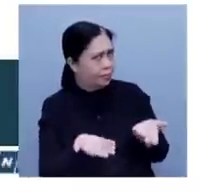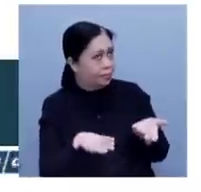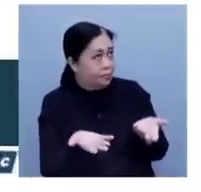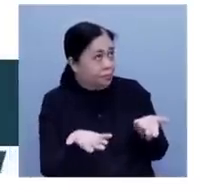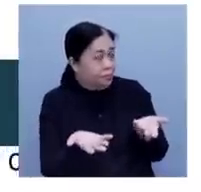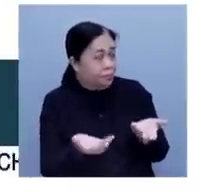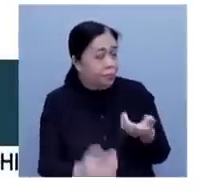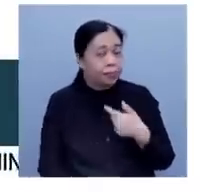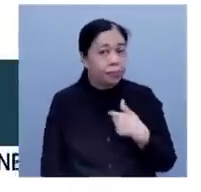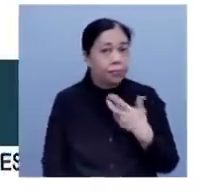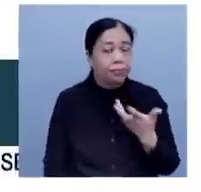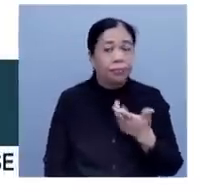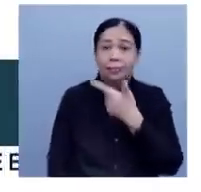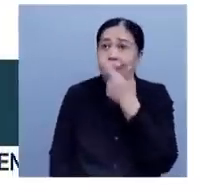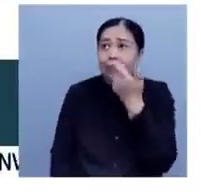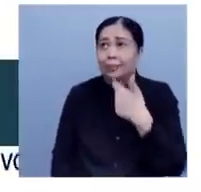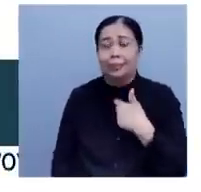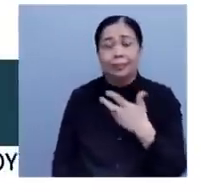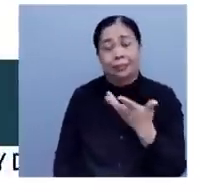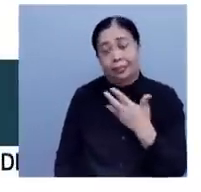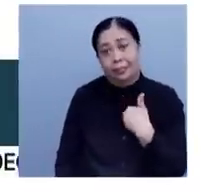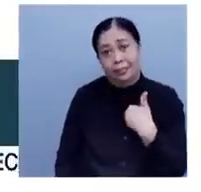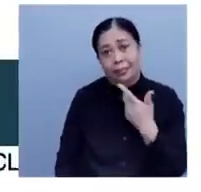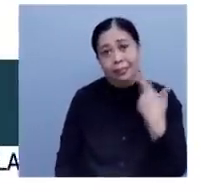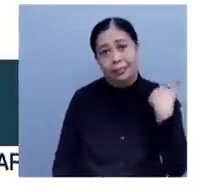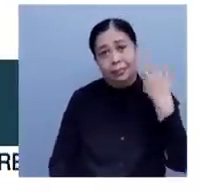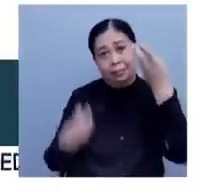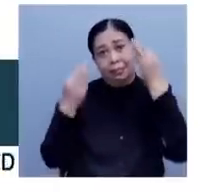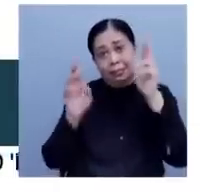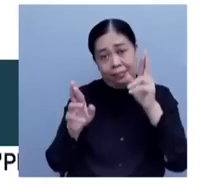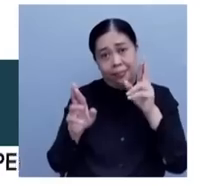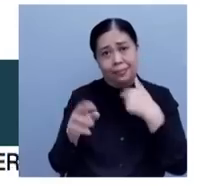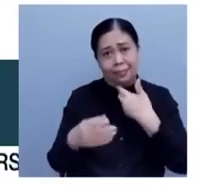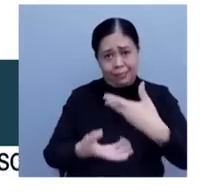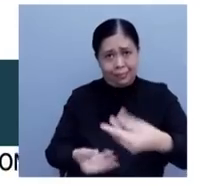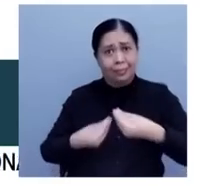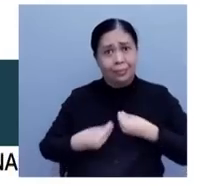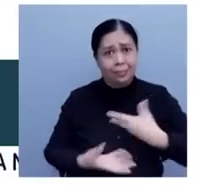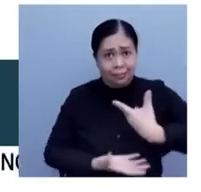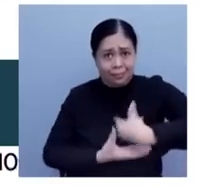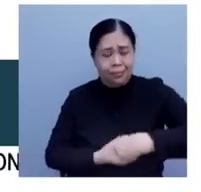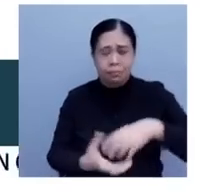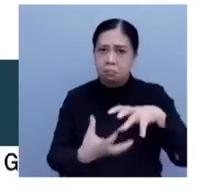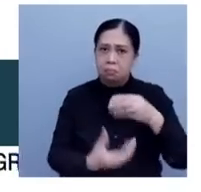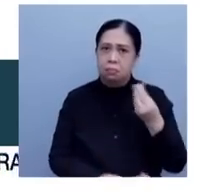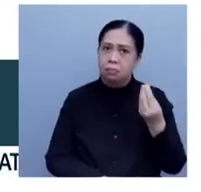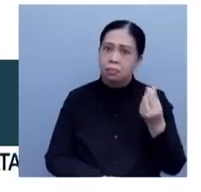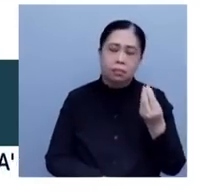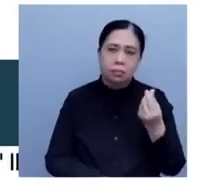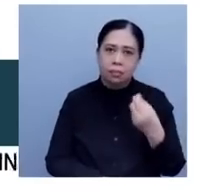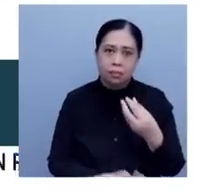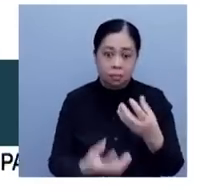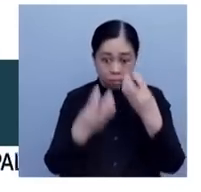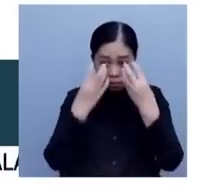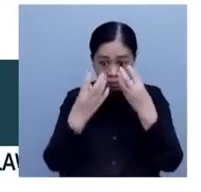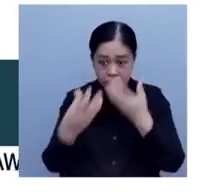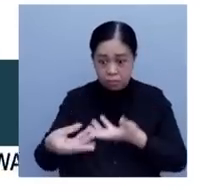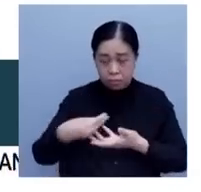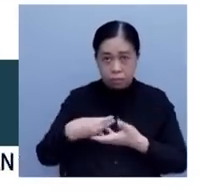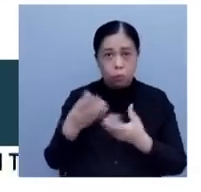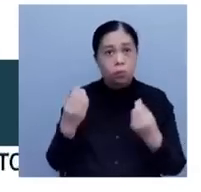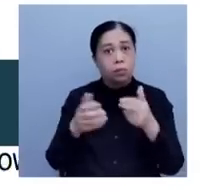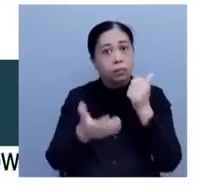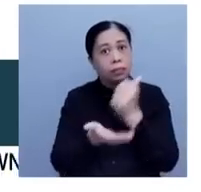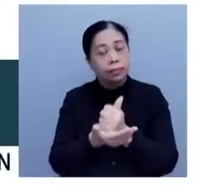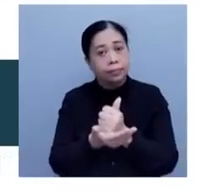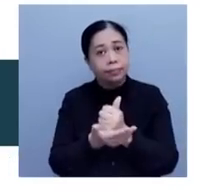these reclamation projects? Go ahead. Because when I was mayor, I was being offered huge sums of money to approve the